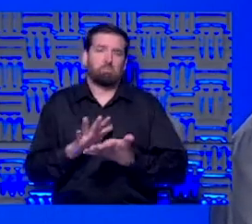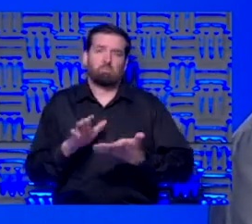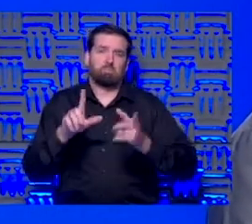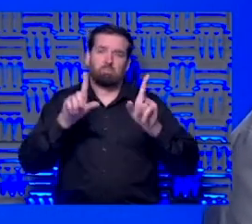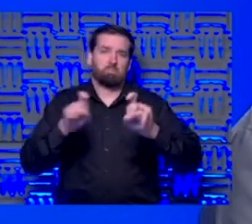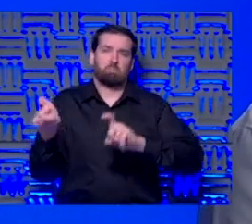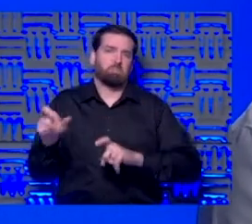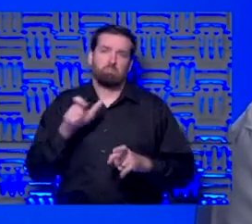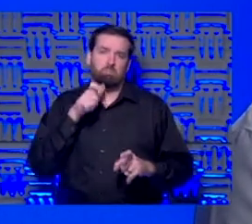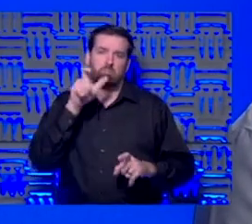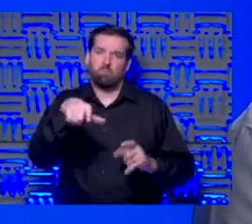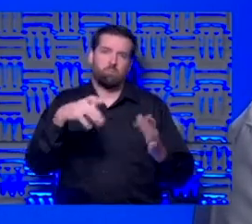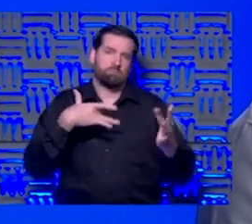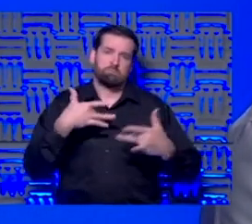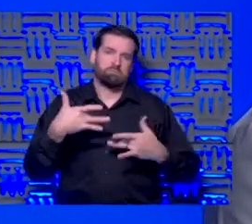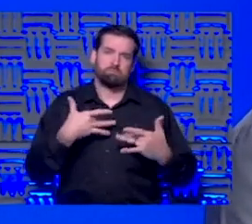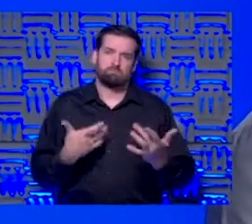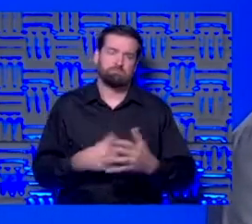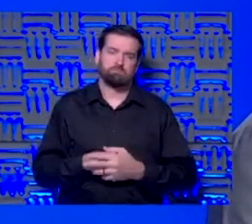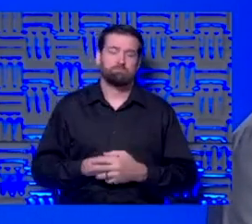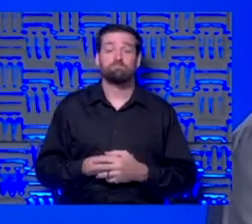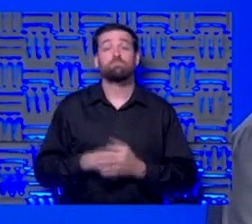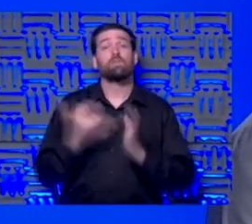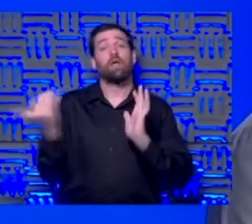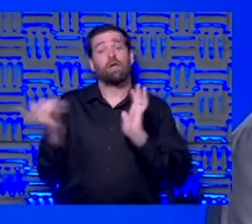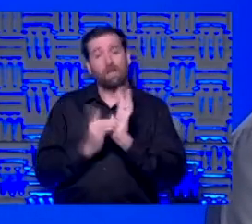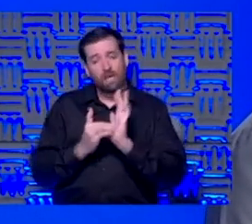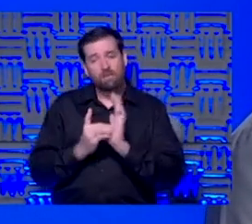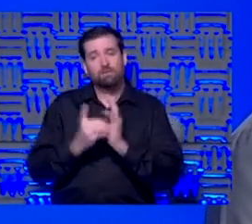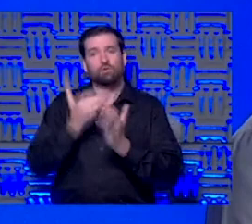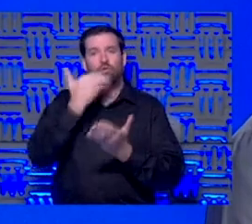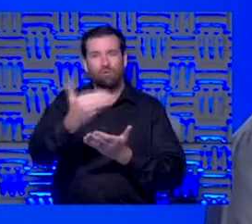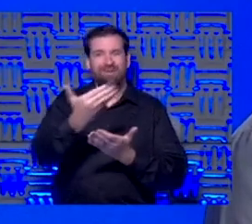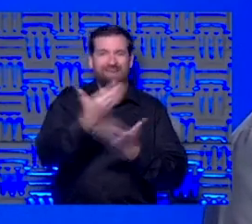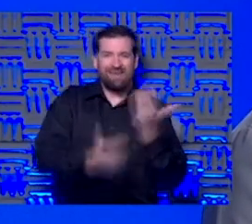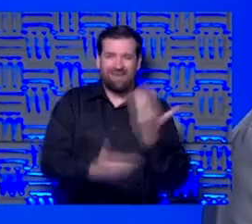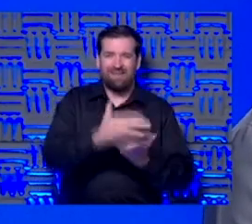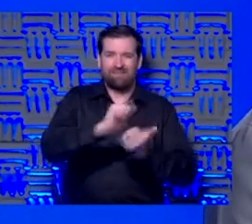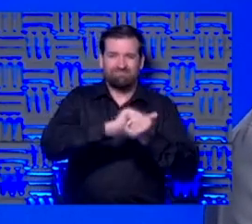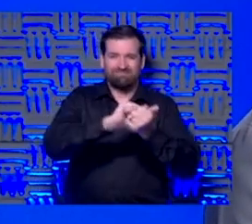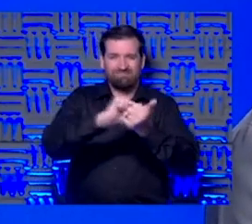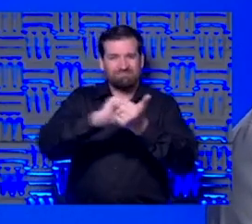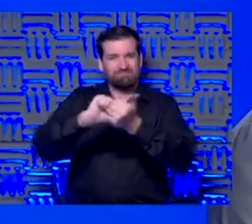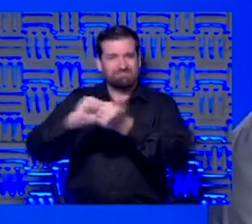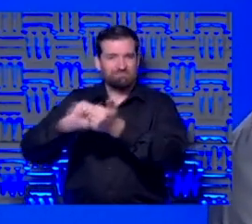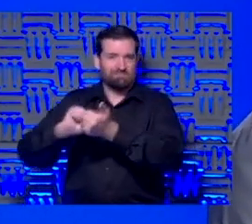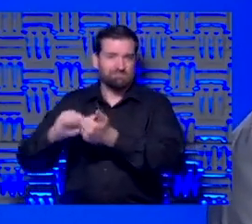or anything like that. Mm-hmm. And again, work on practicing good hand hygiene.